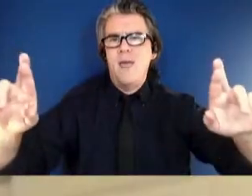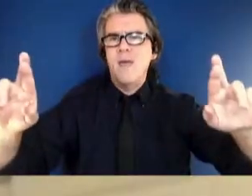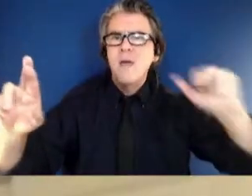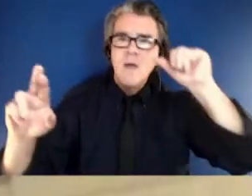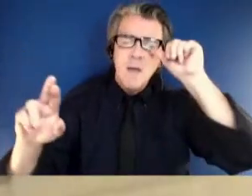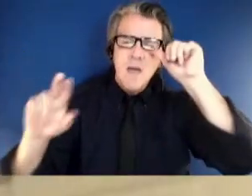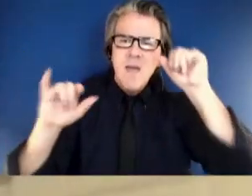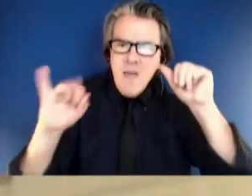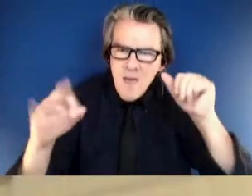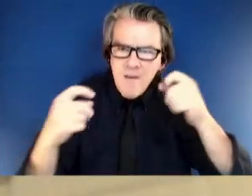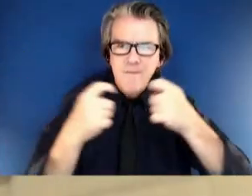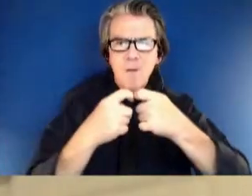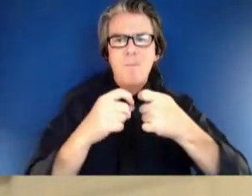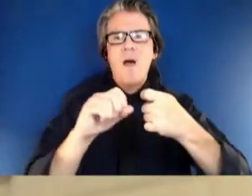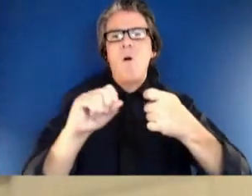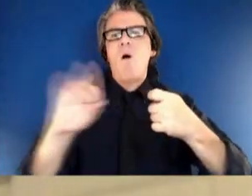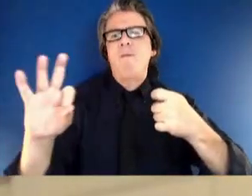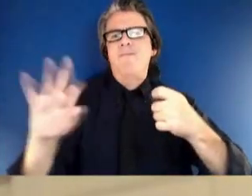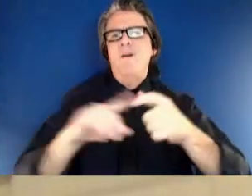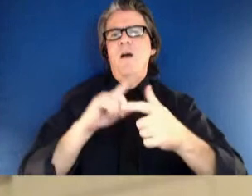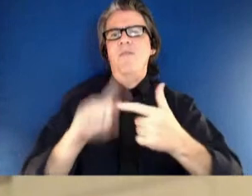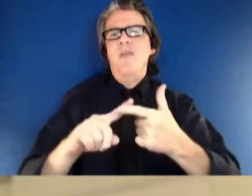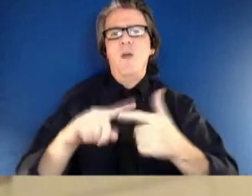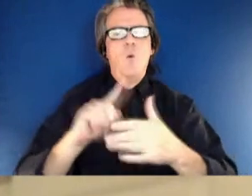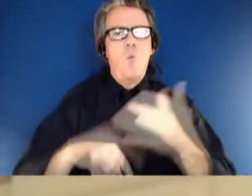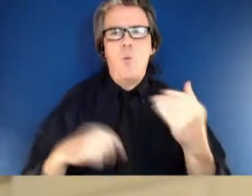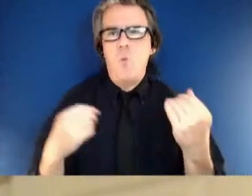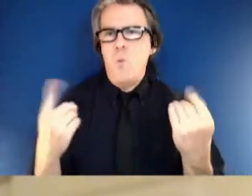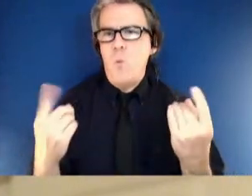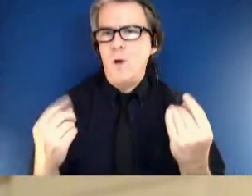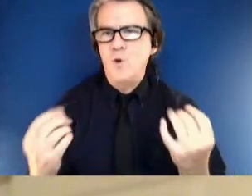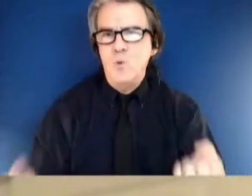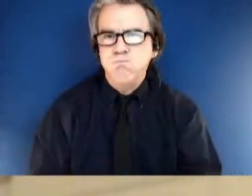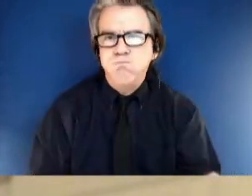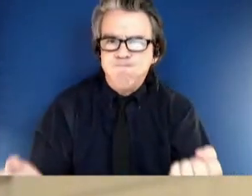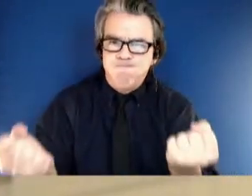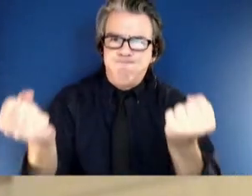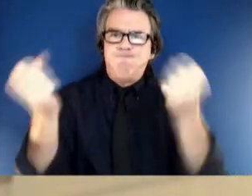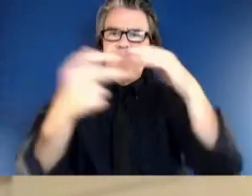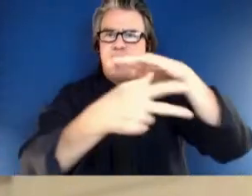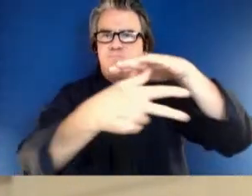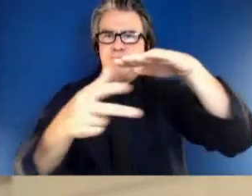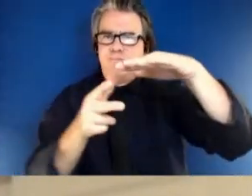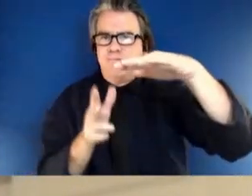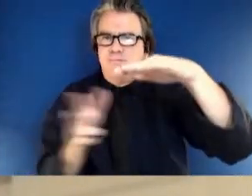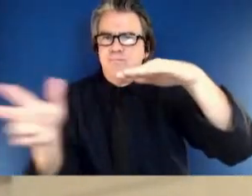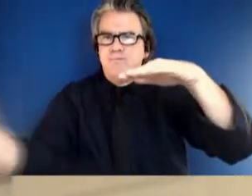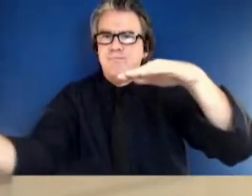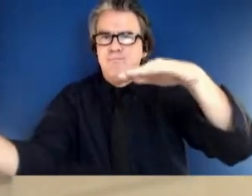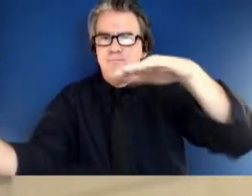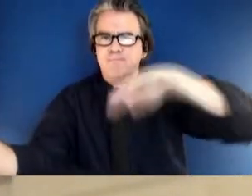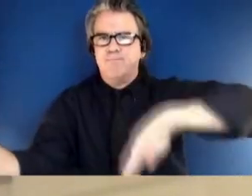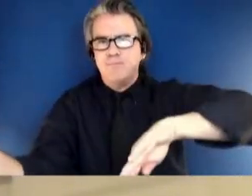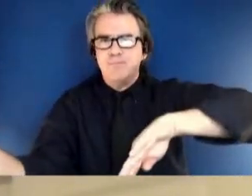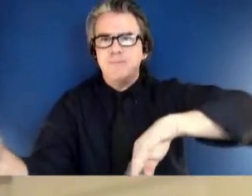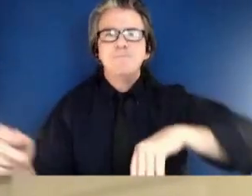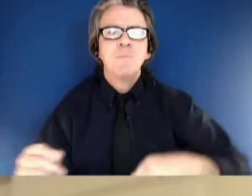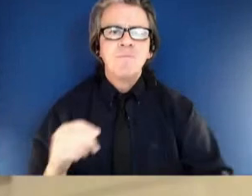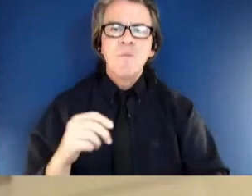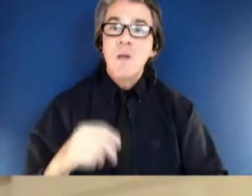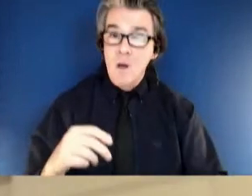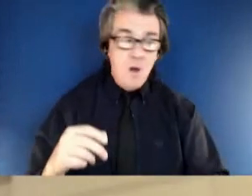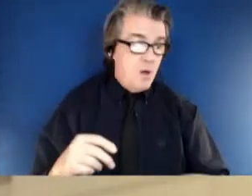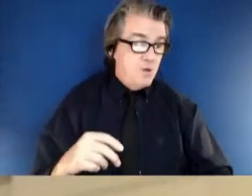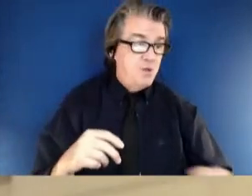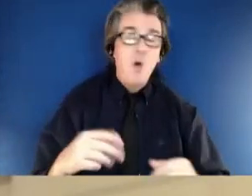how to prepare. Just to recap, we'll have 40 community resource centers open for our customers beginning at 5 o'clock tomorrow evening should